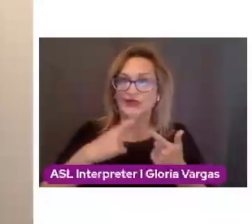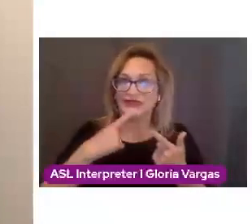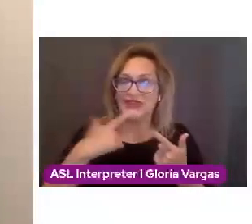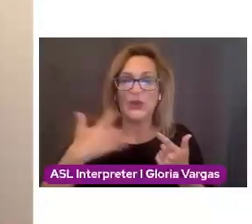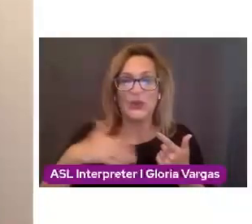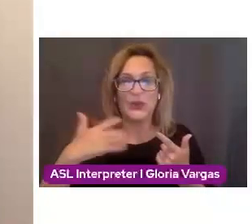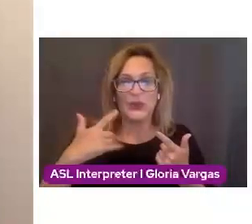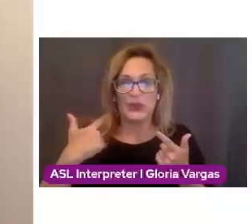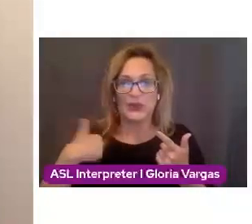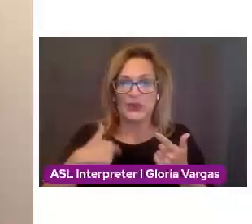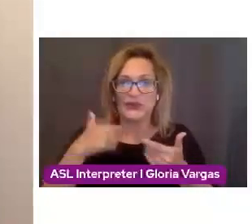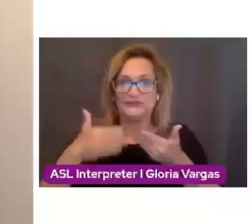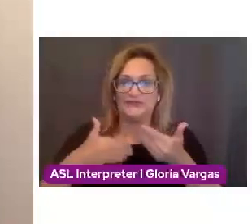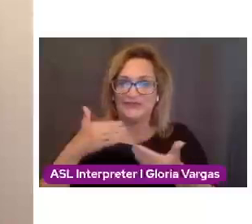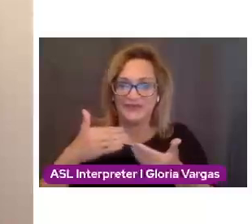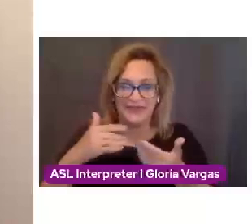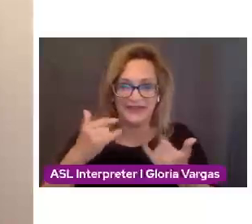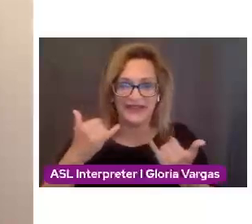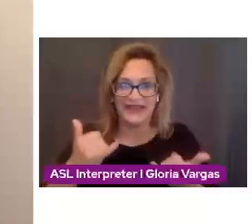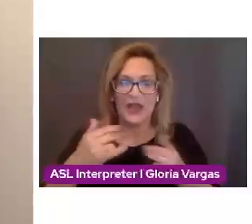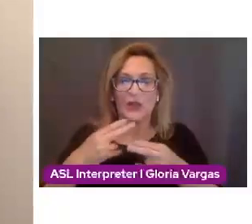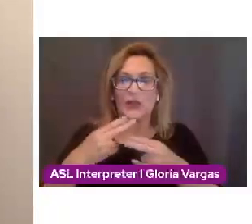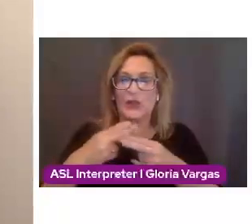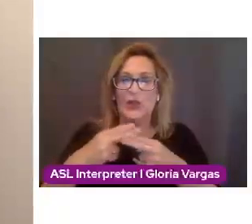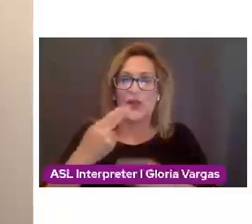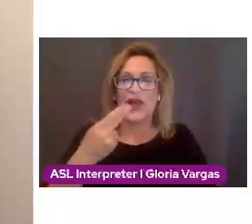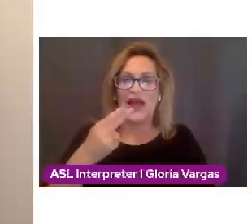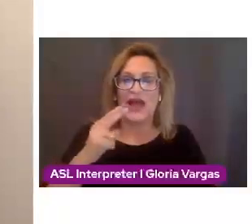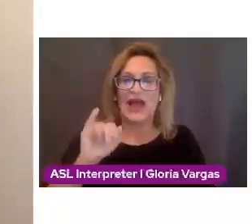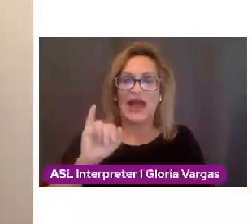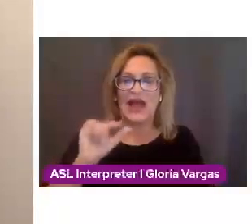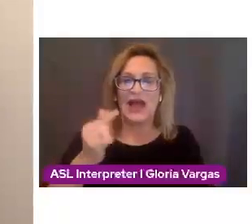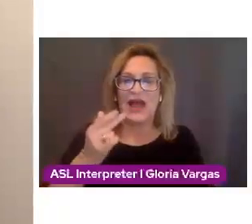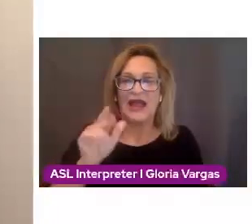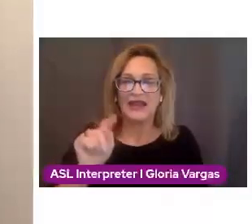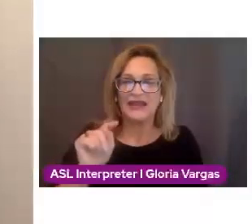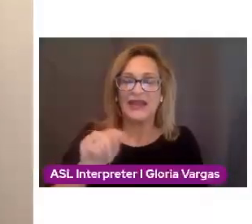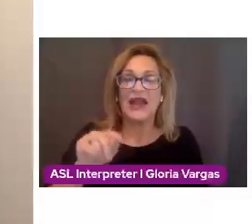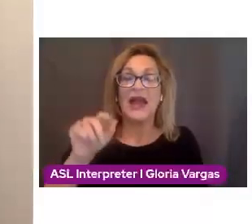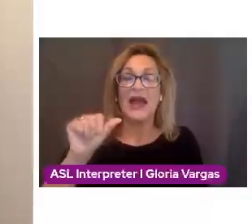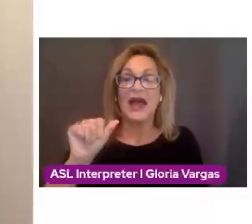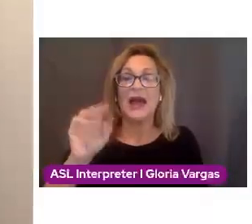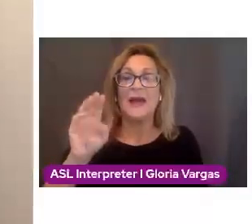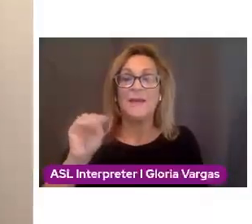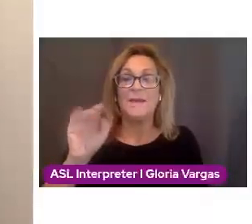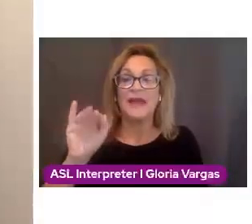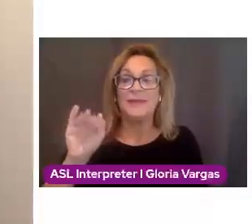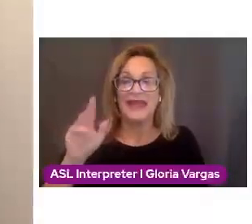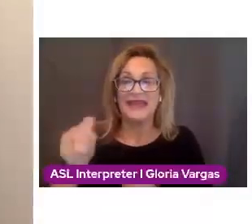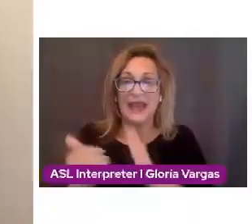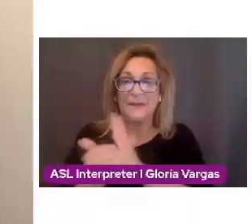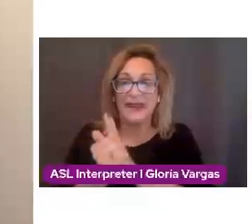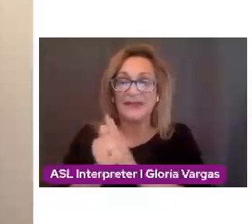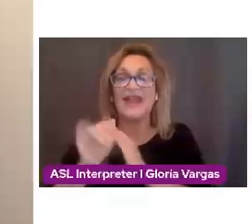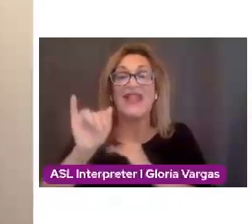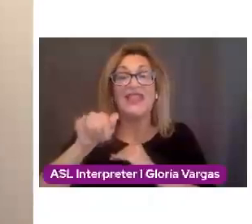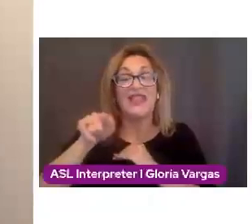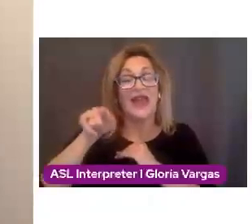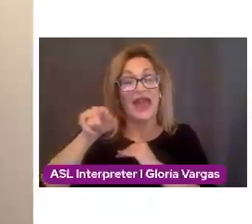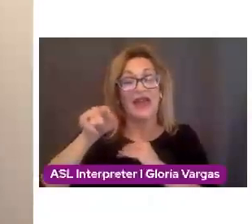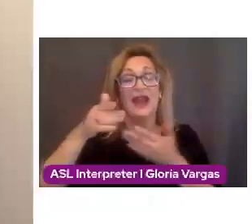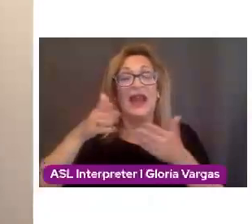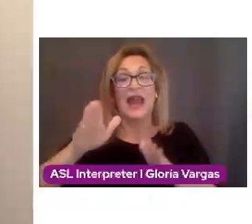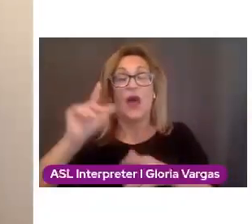And with the Hyde Amendment, repealing the Hyde Amendment will allow the federal government to invest in